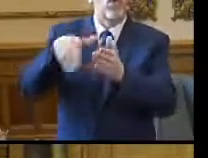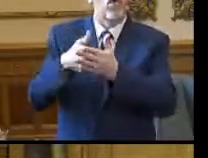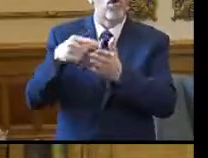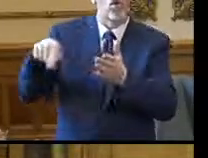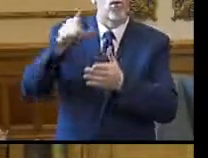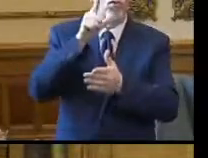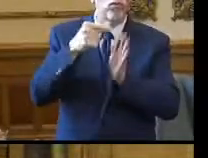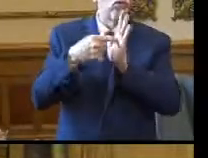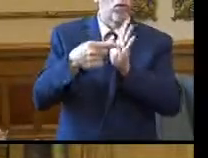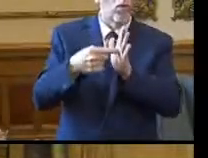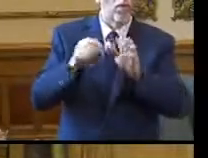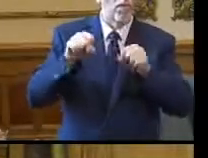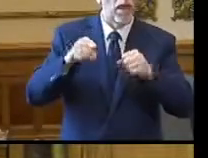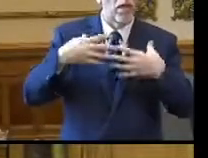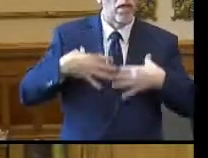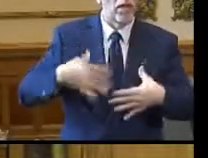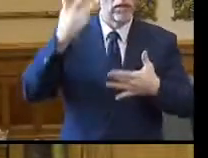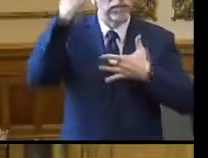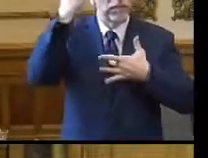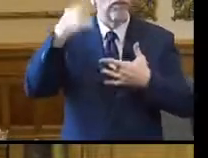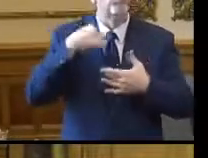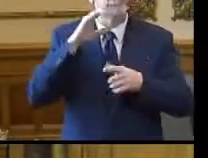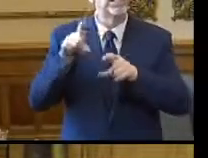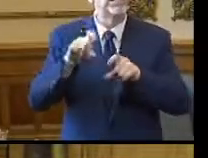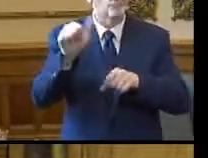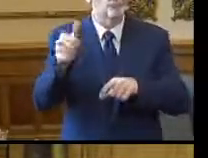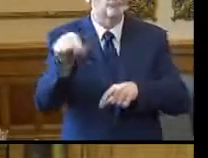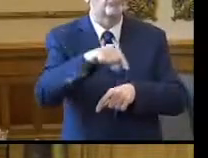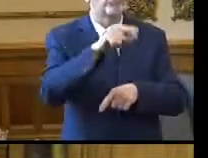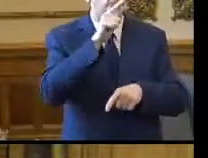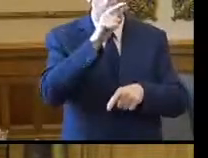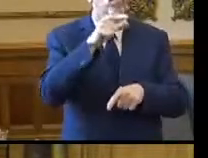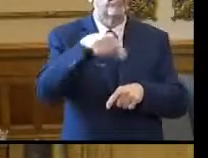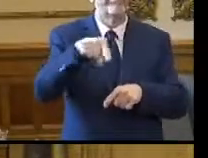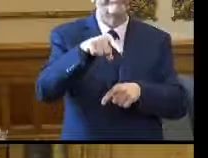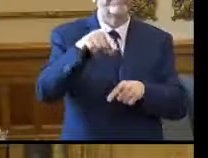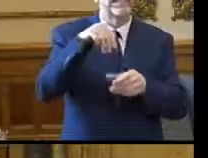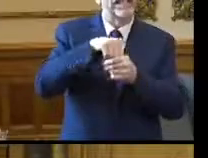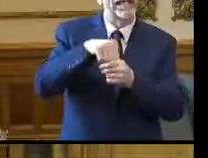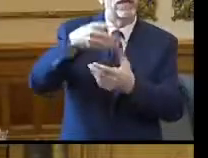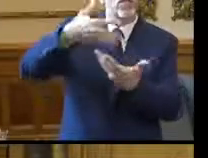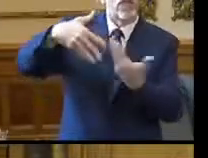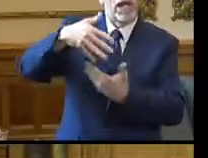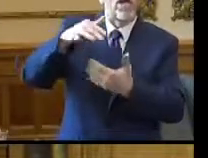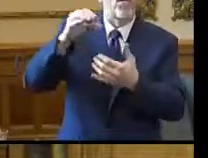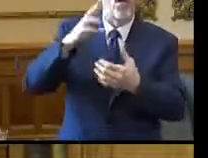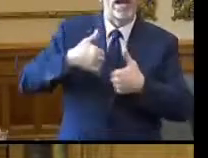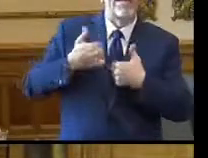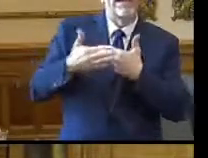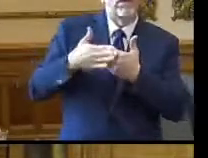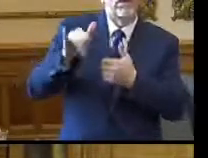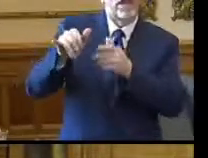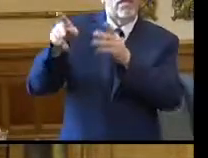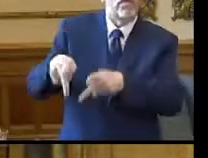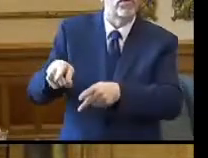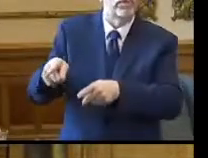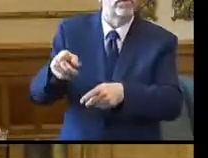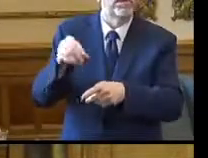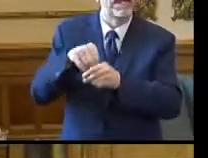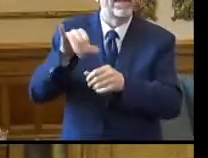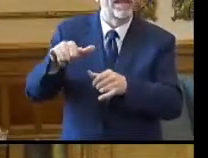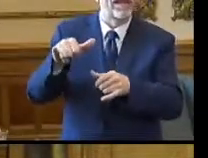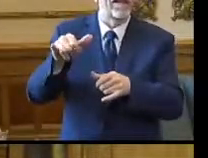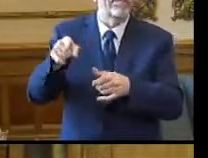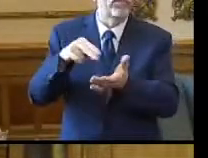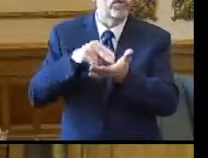symptomatic individuals. We will test other individuals that are in and near and live close to them in the residential